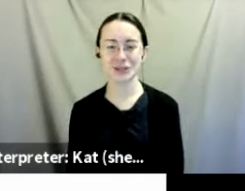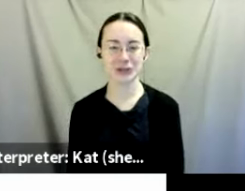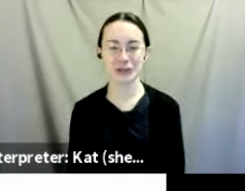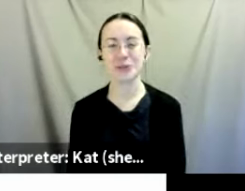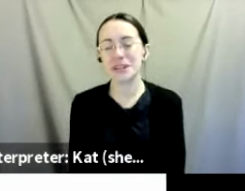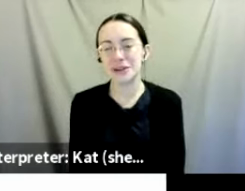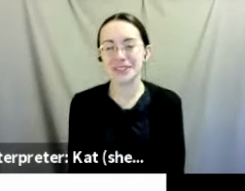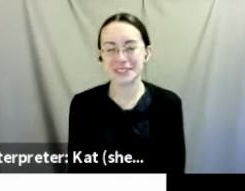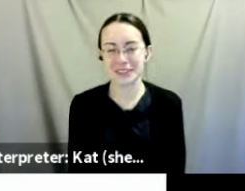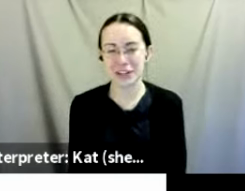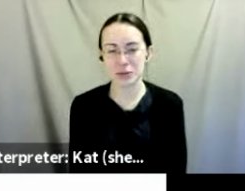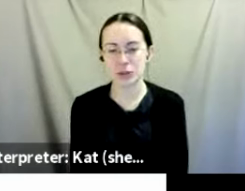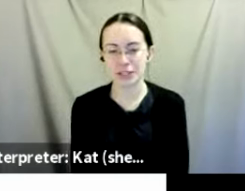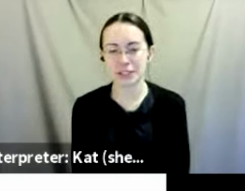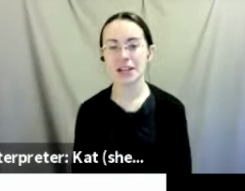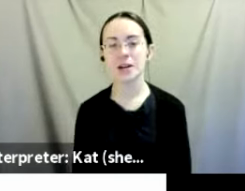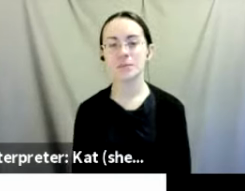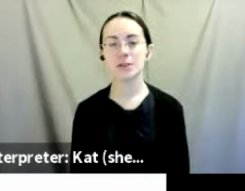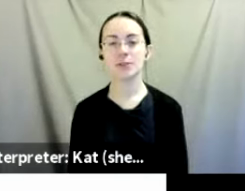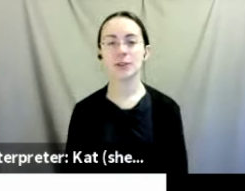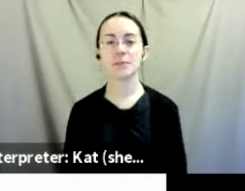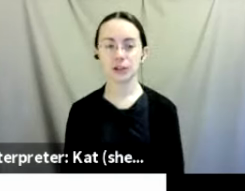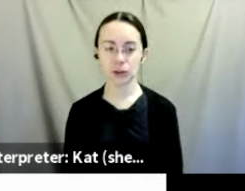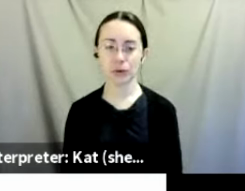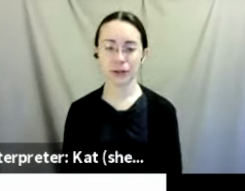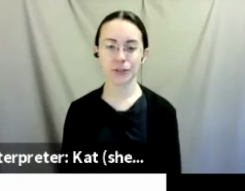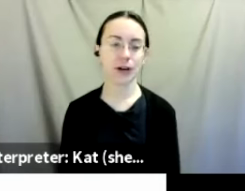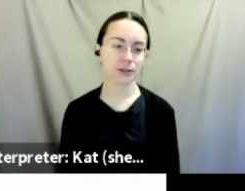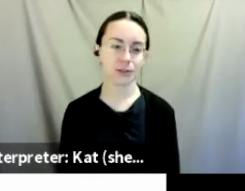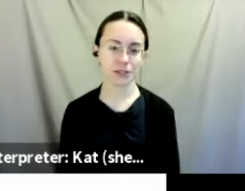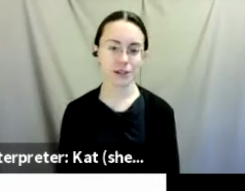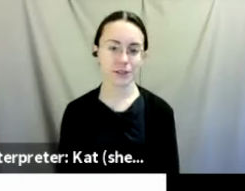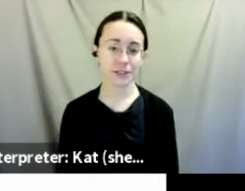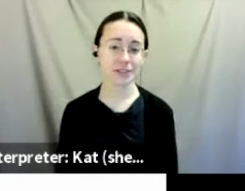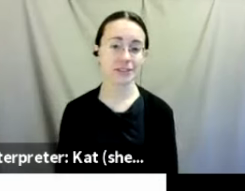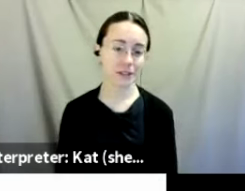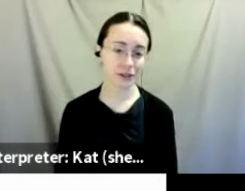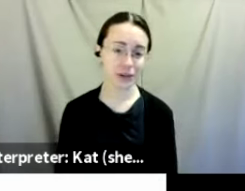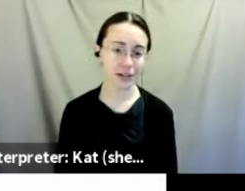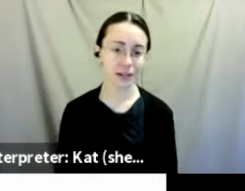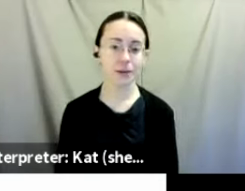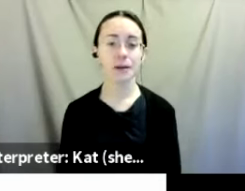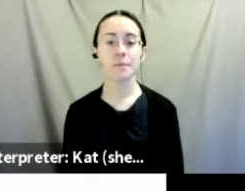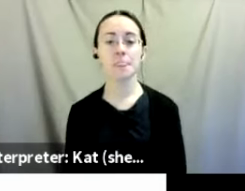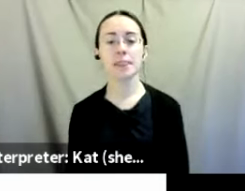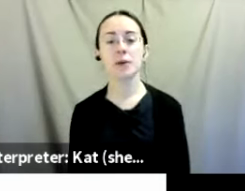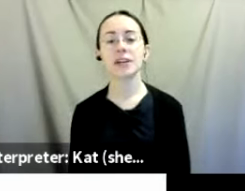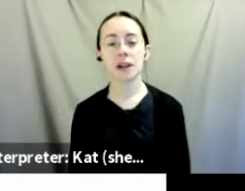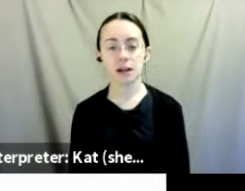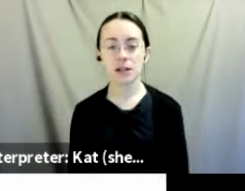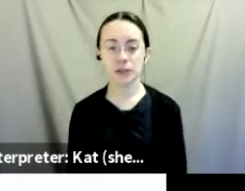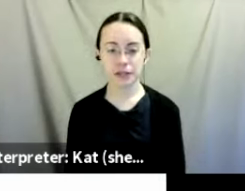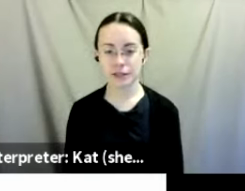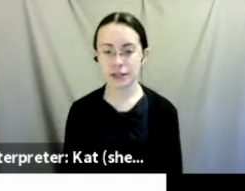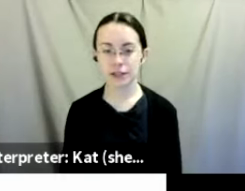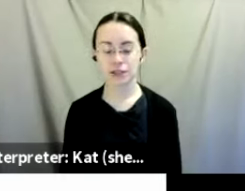a social, we know that this is already important, but for the medical point of view, I also want to emphasize this in another way. Now, we